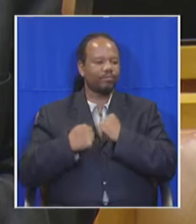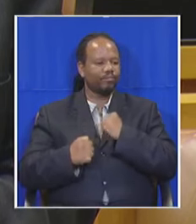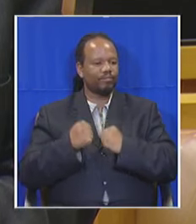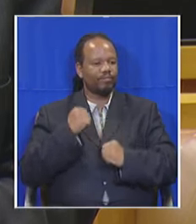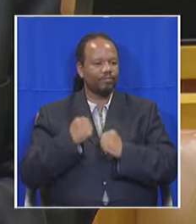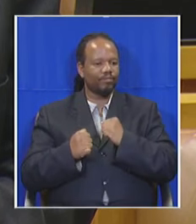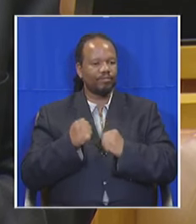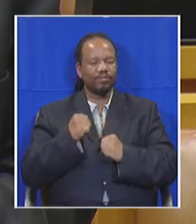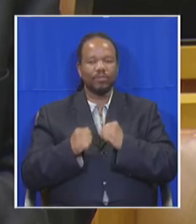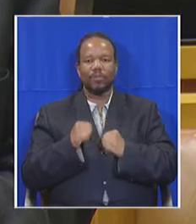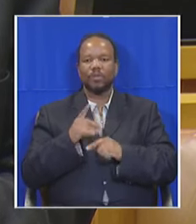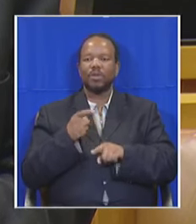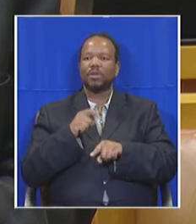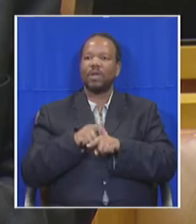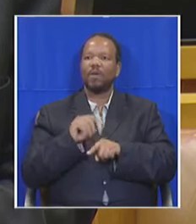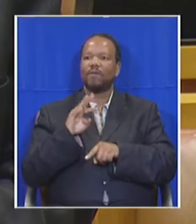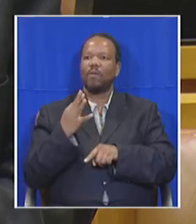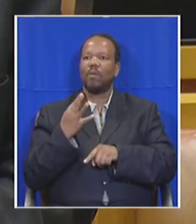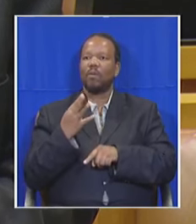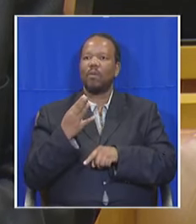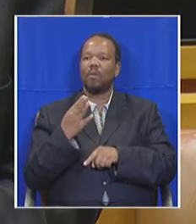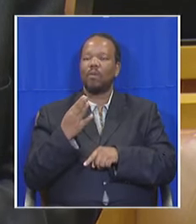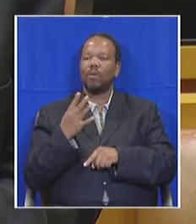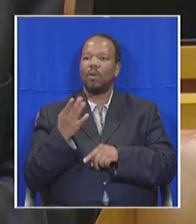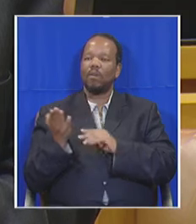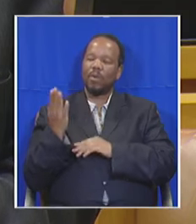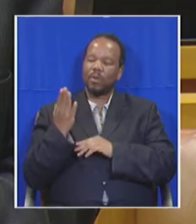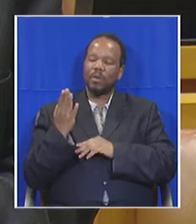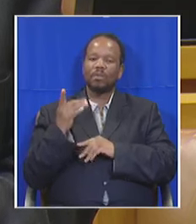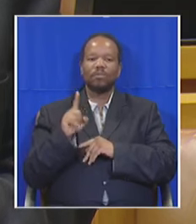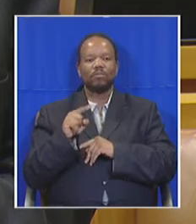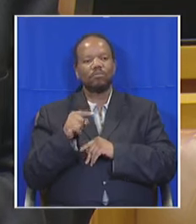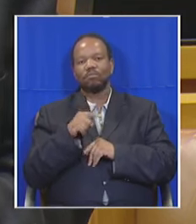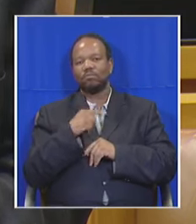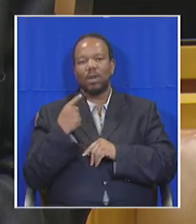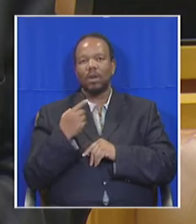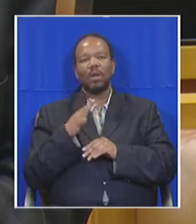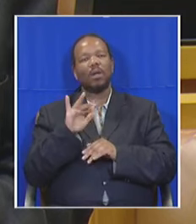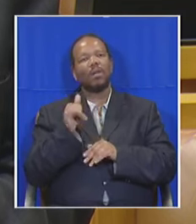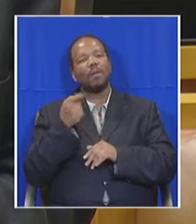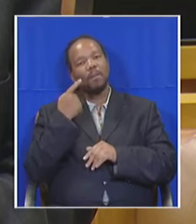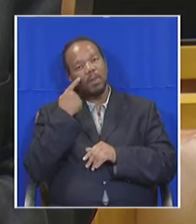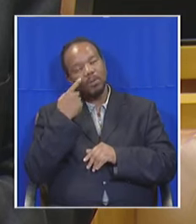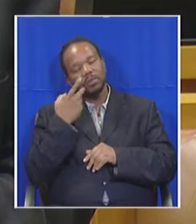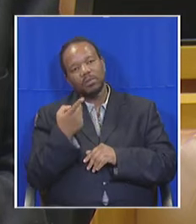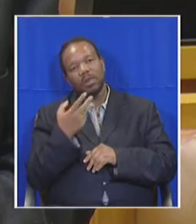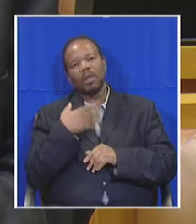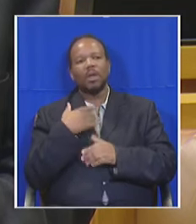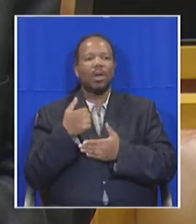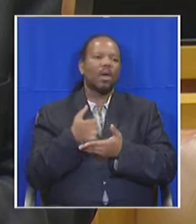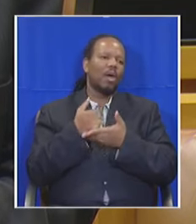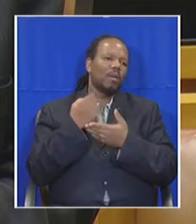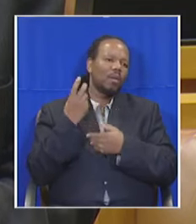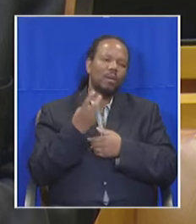after 4 a.m. Further understands that the eyewitnesses assisted the police and the patrolling security services